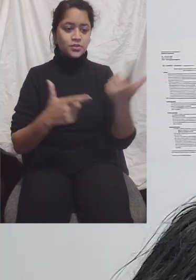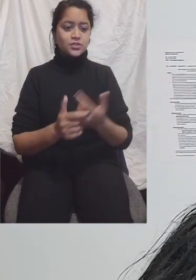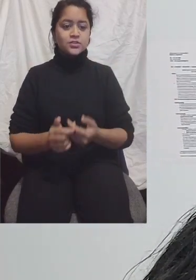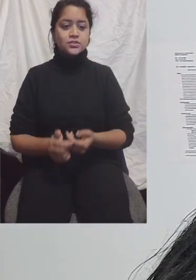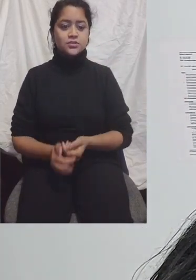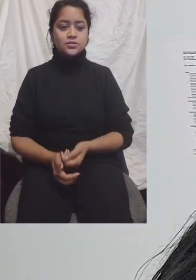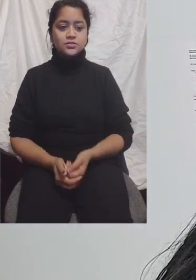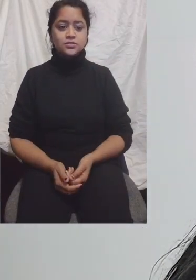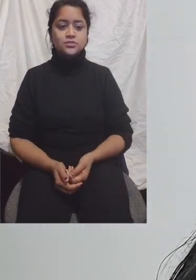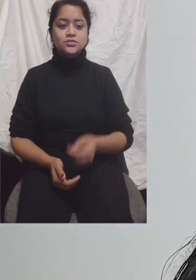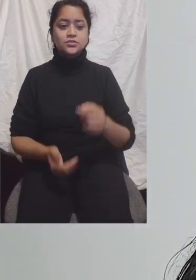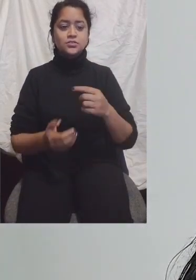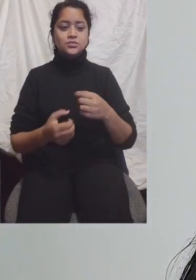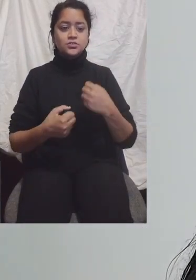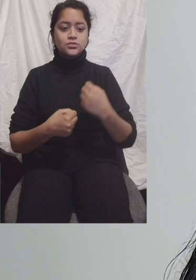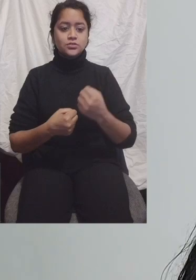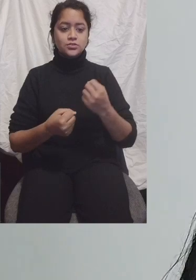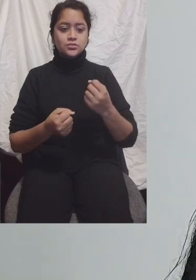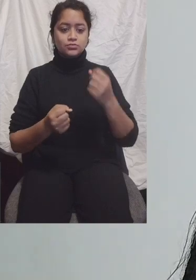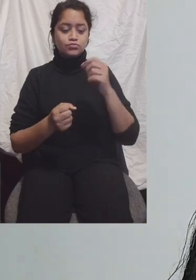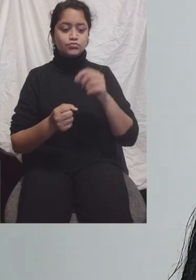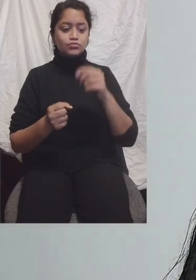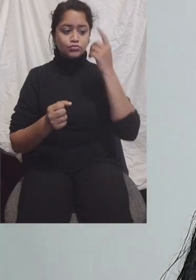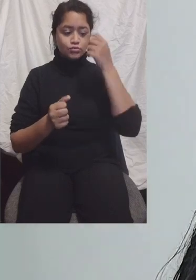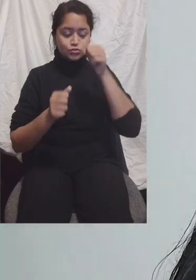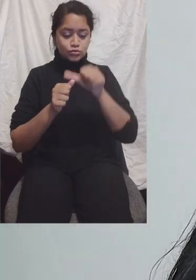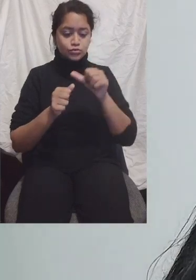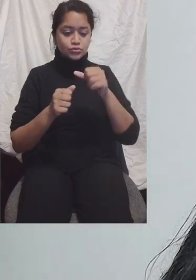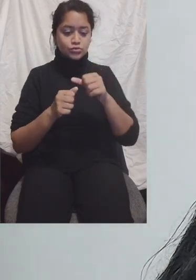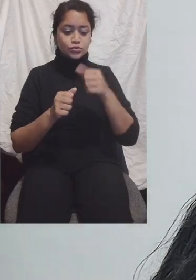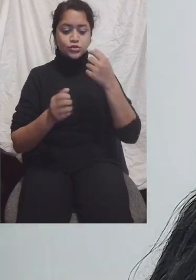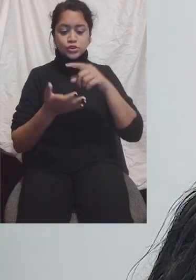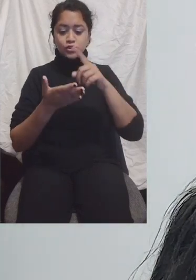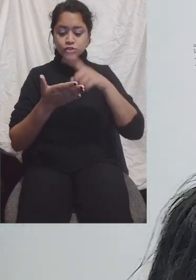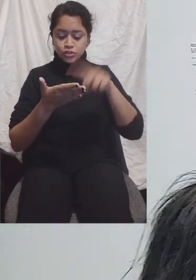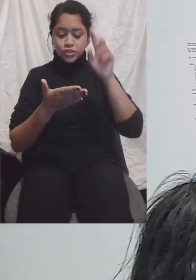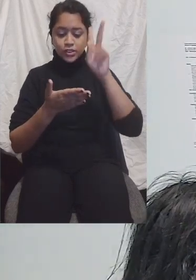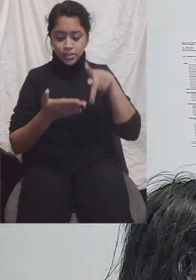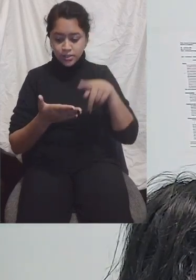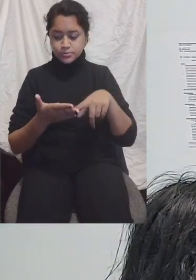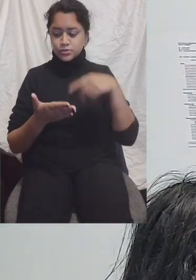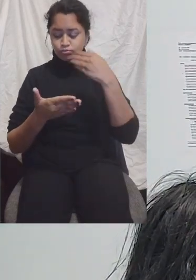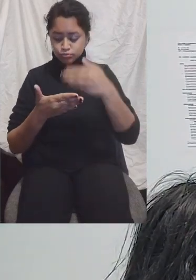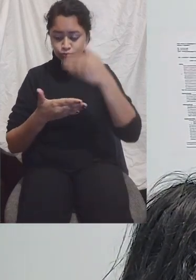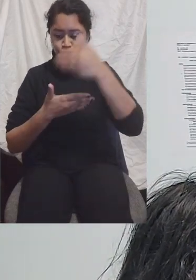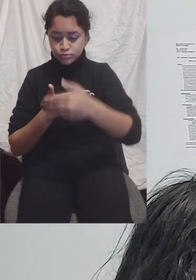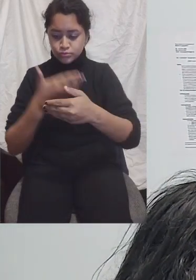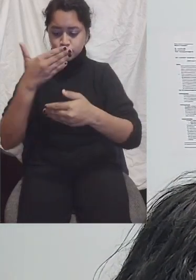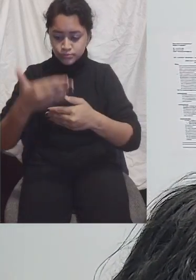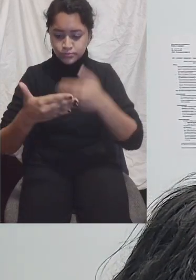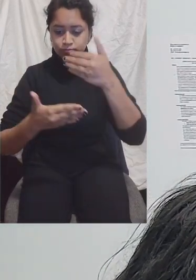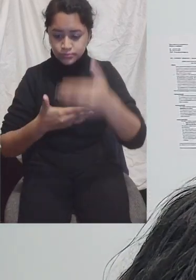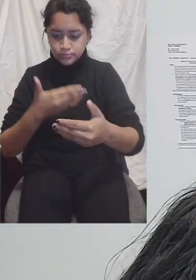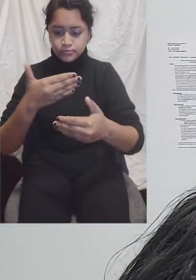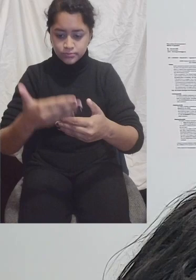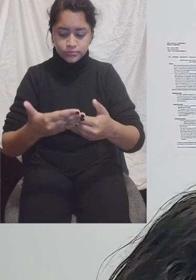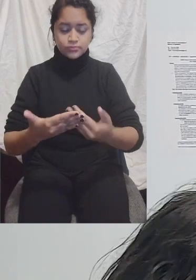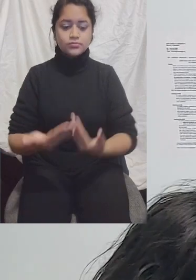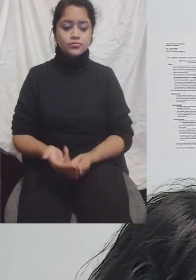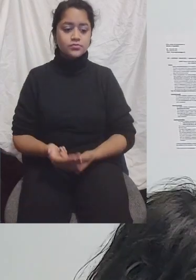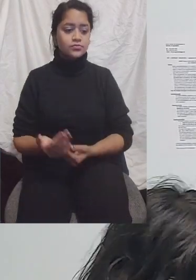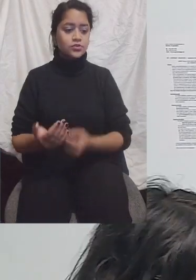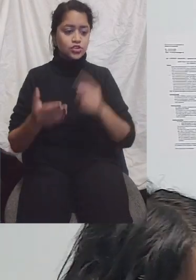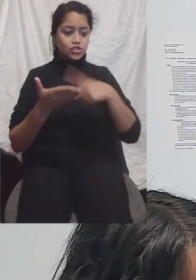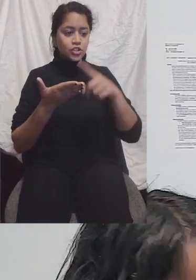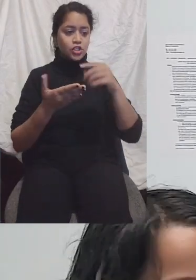visits. So that's probably my best advice to owners, is make sure, we're keeping up on a yearly basis with the checkups so